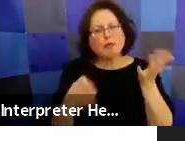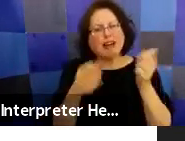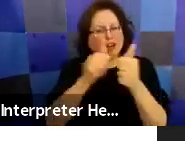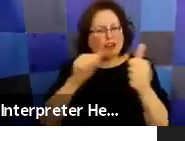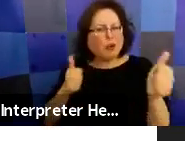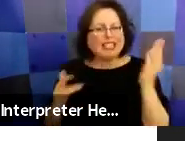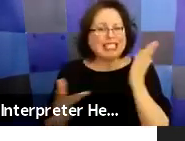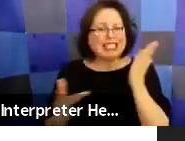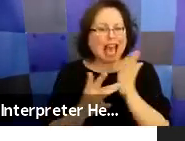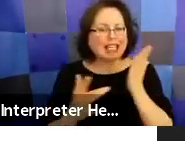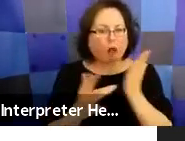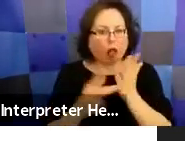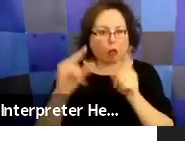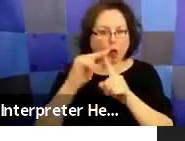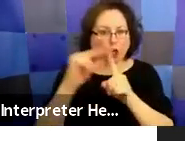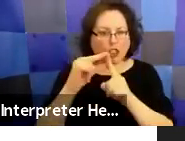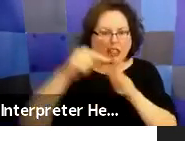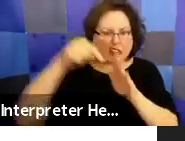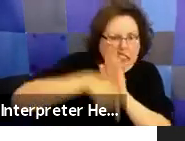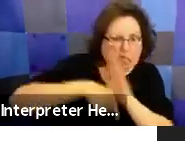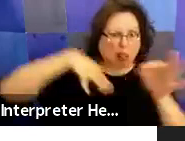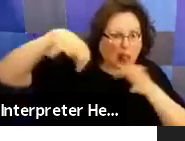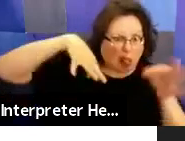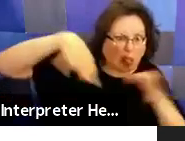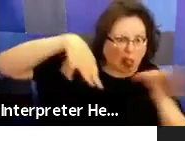technical jargon and industry terms.